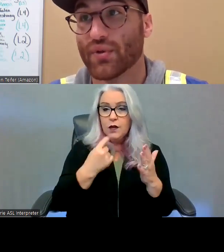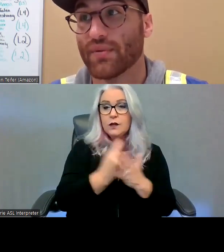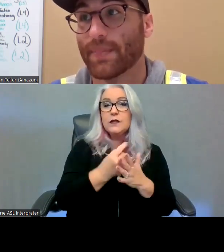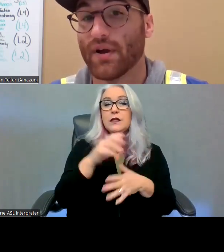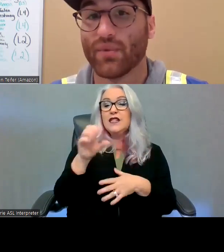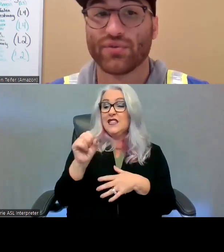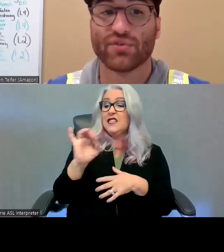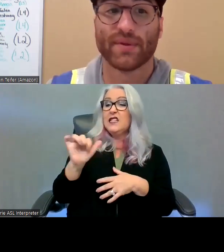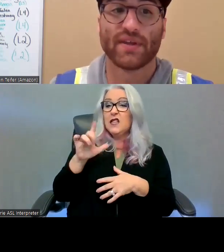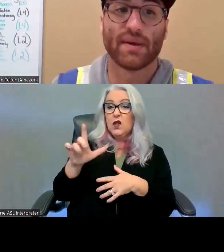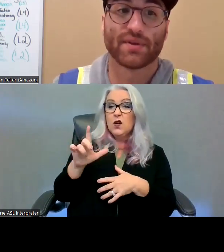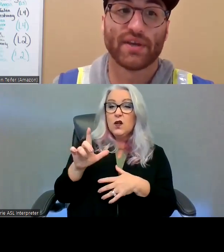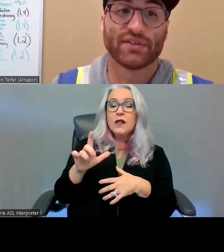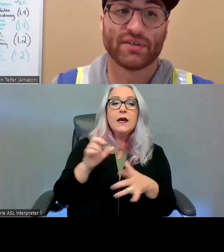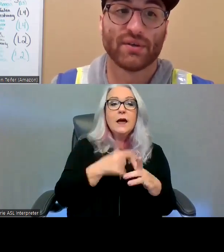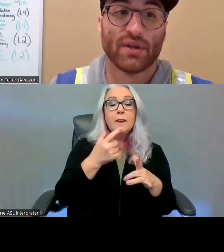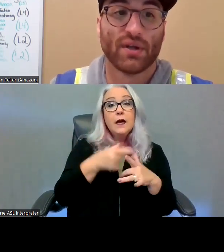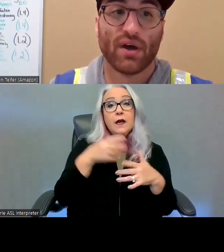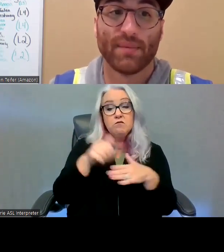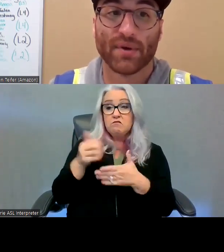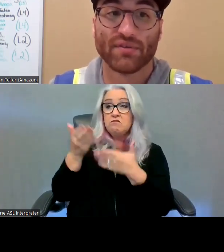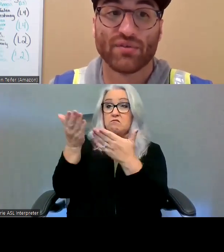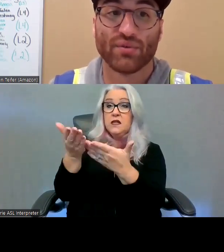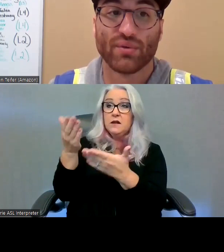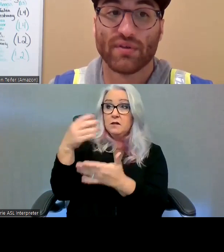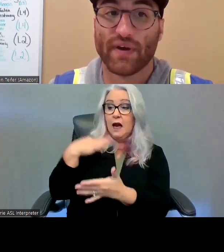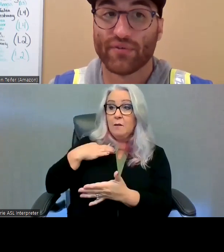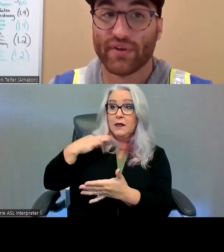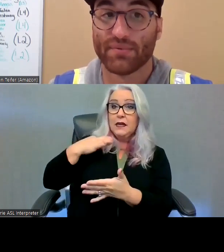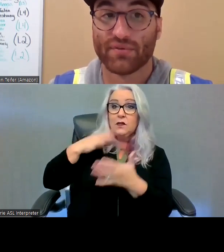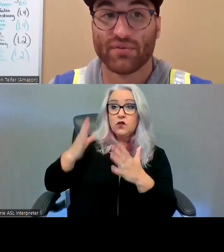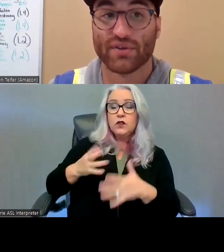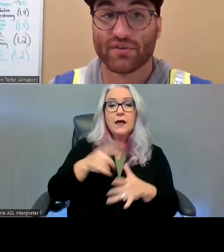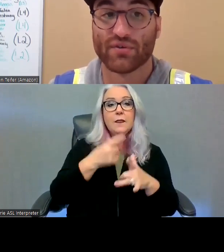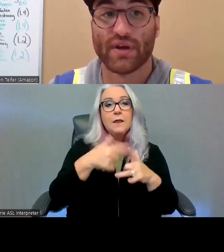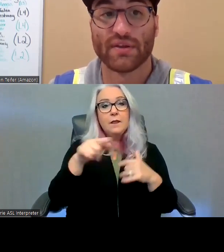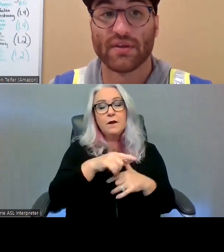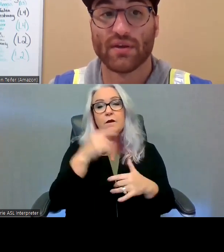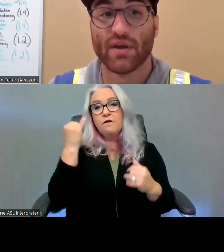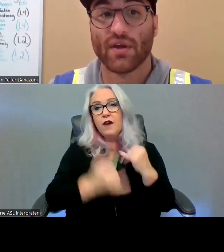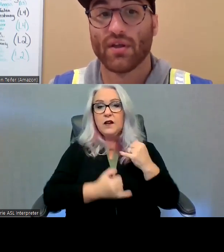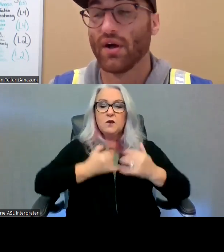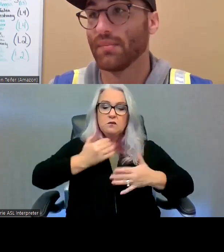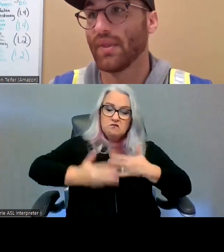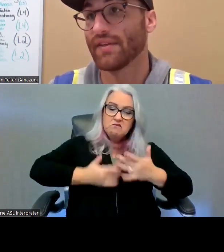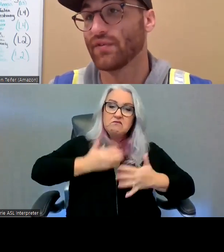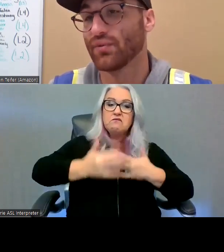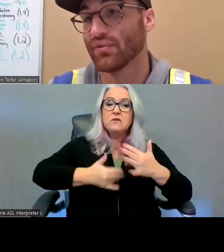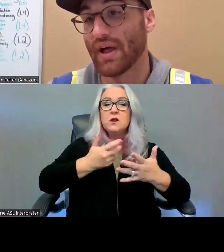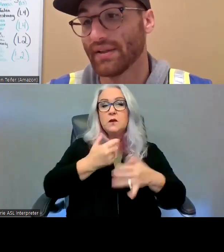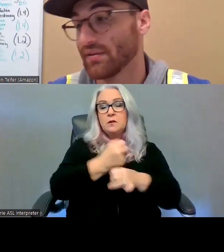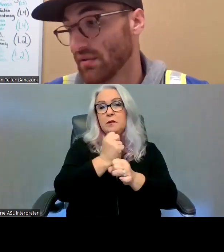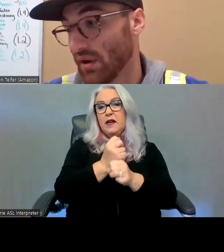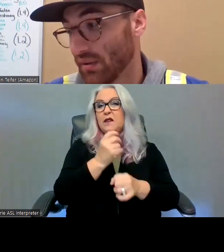so forth. Once you submit the application, it brings you to the final steps to just create the last